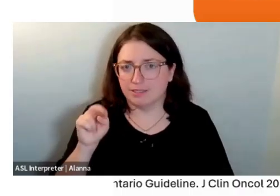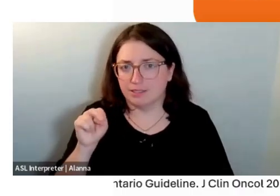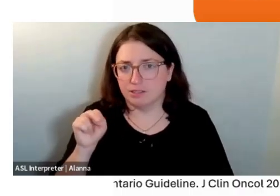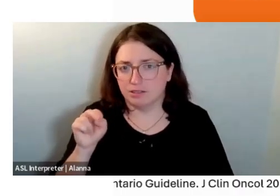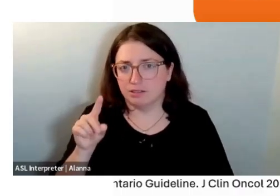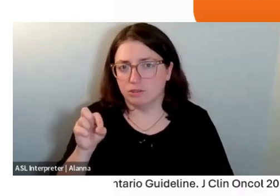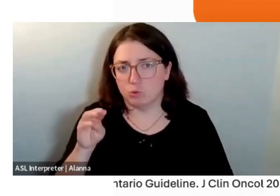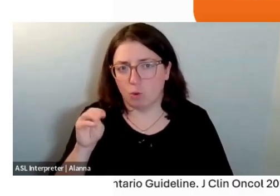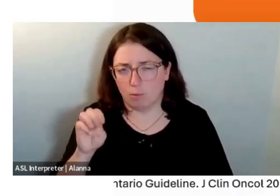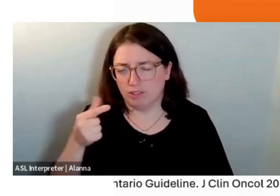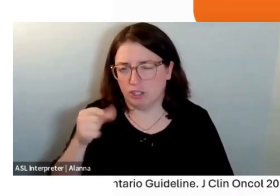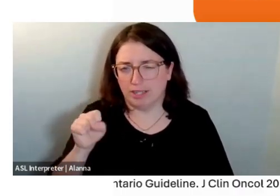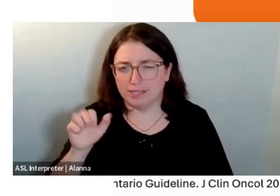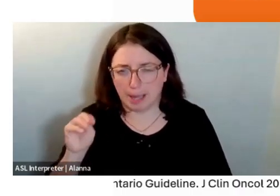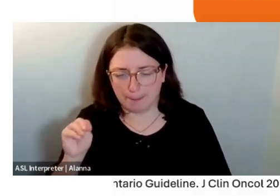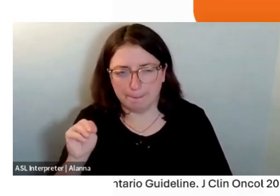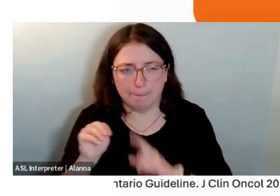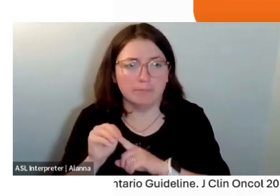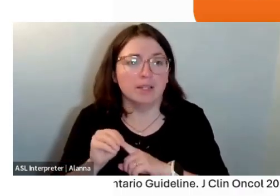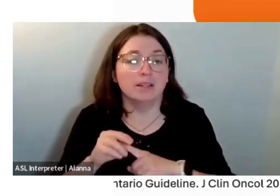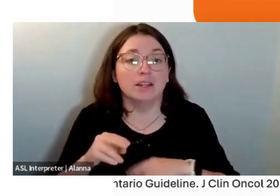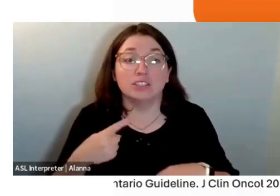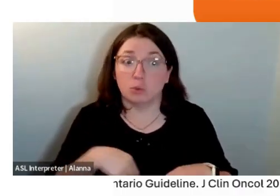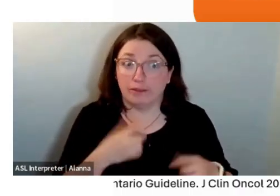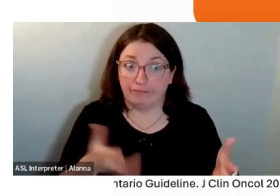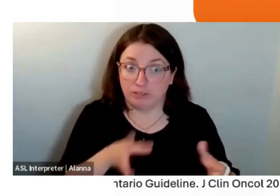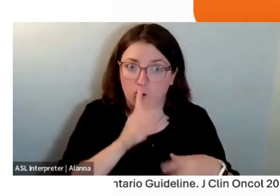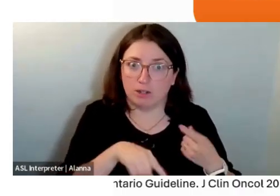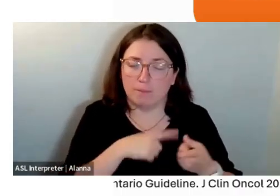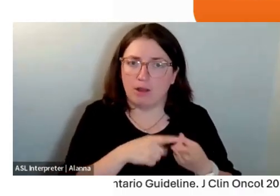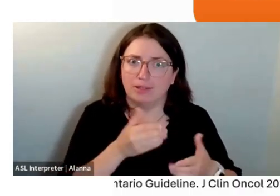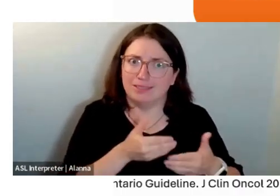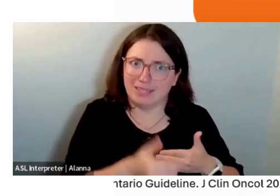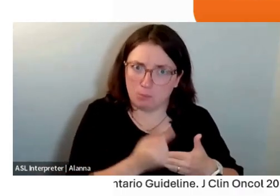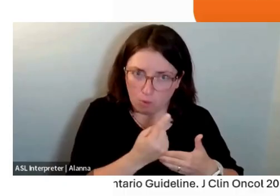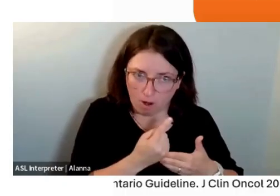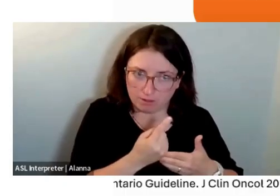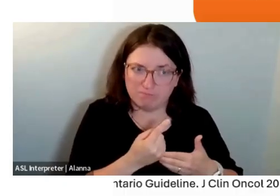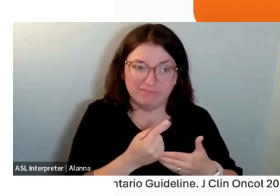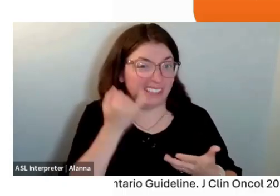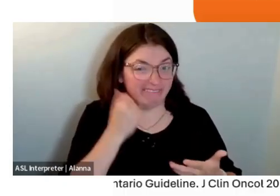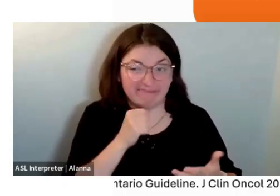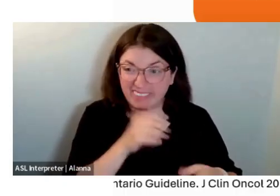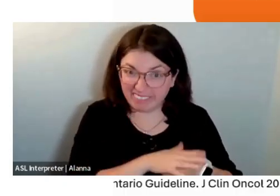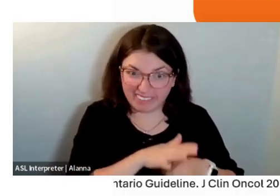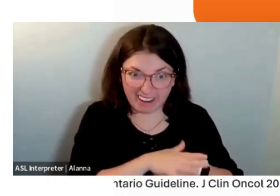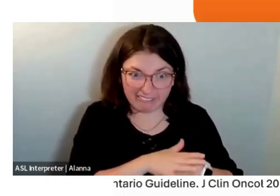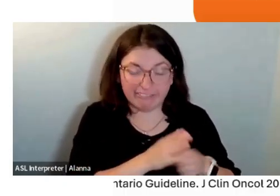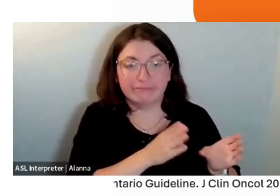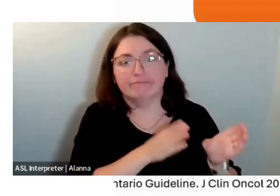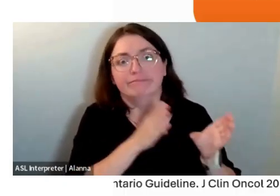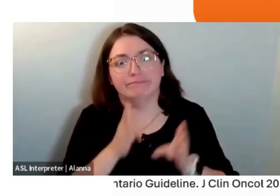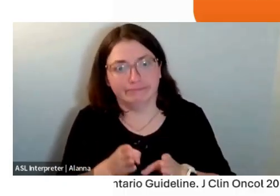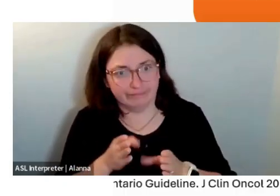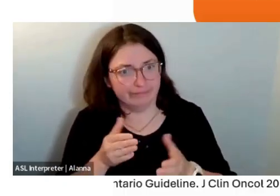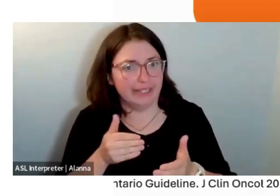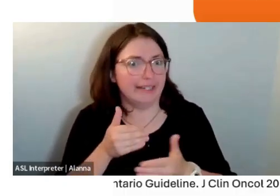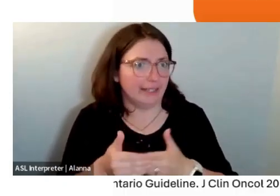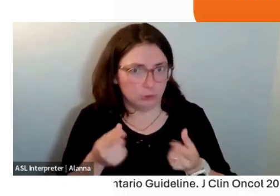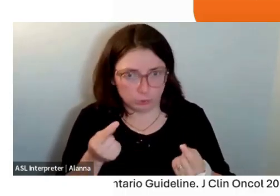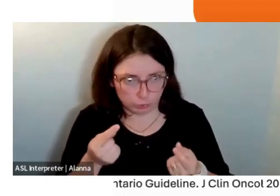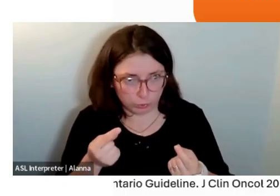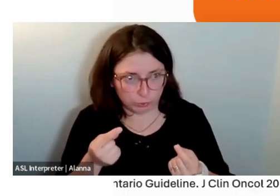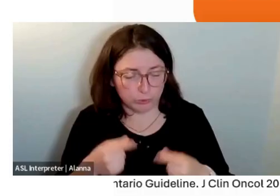if step one isn't meeting your goals, what's next? So this